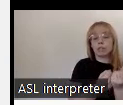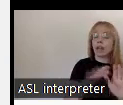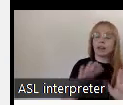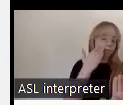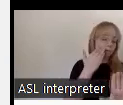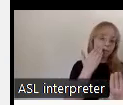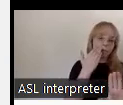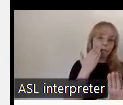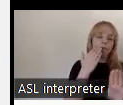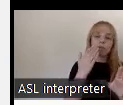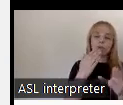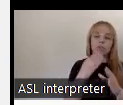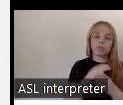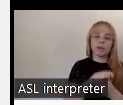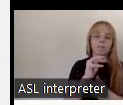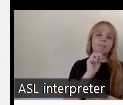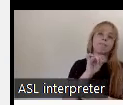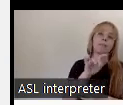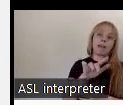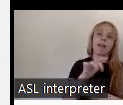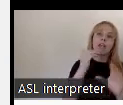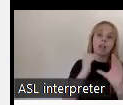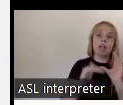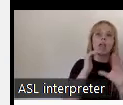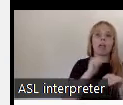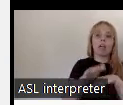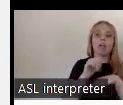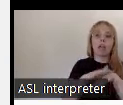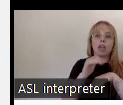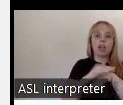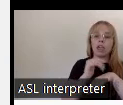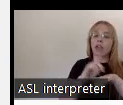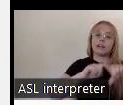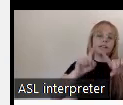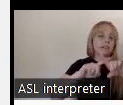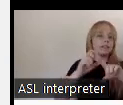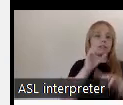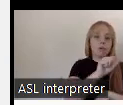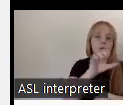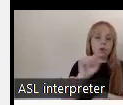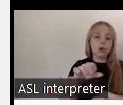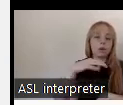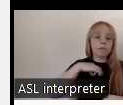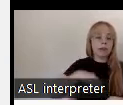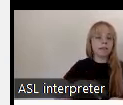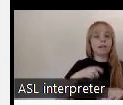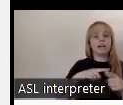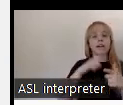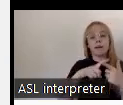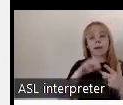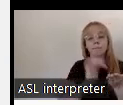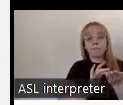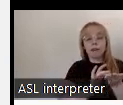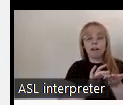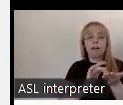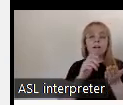of the inundation of mail that comes in and associated with Social Security or with medical